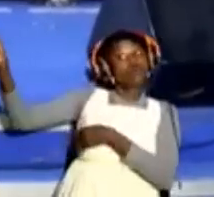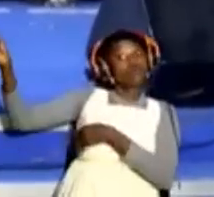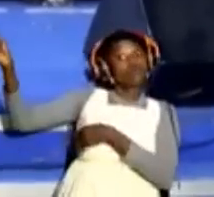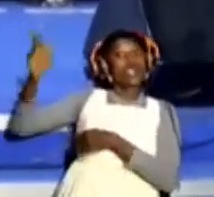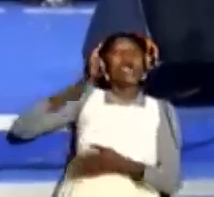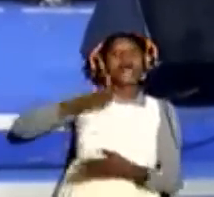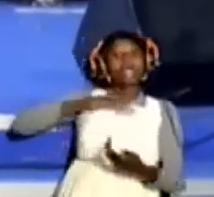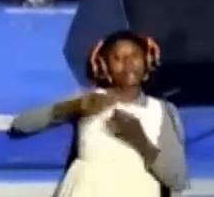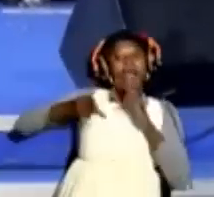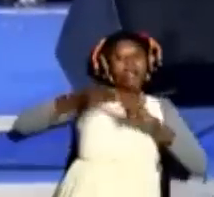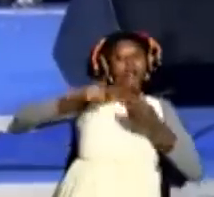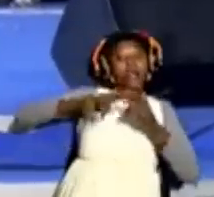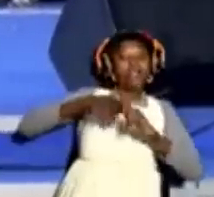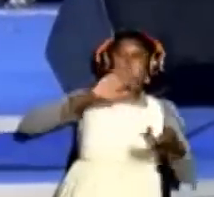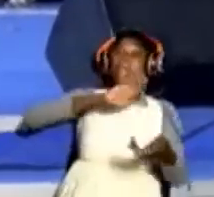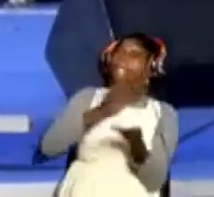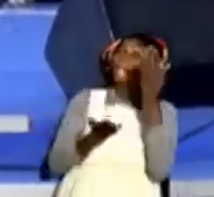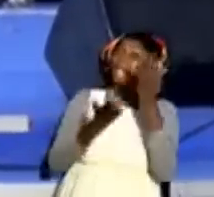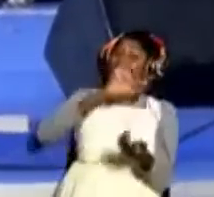My colleagues may